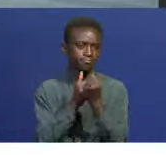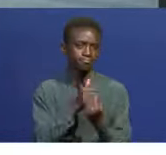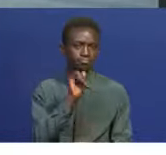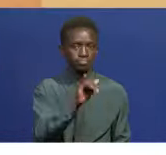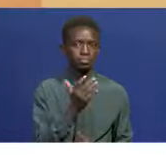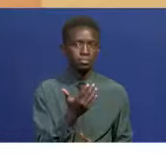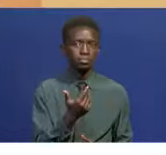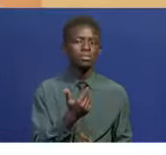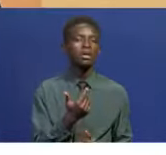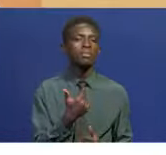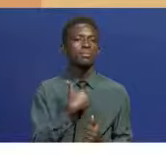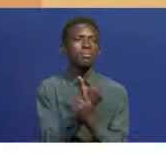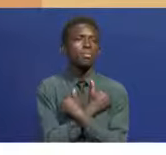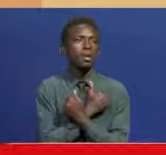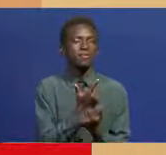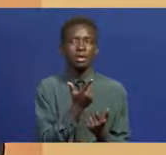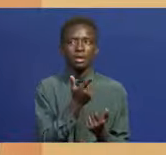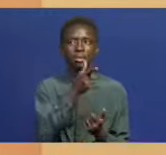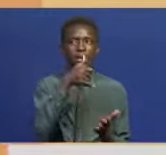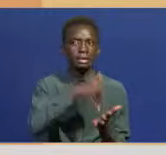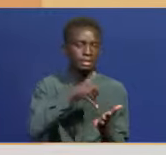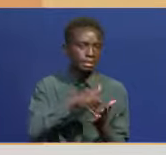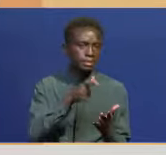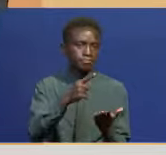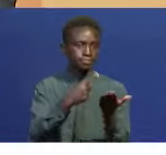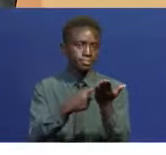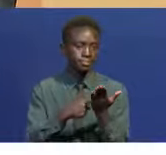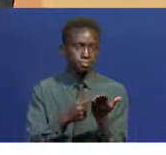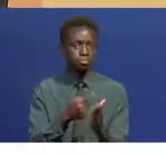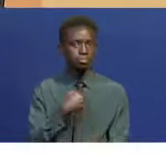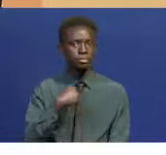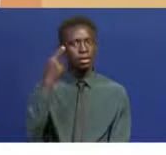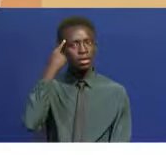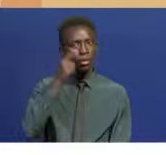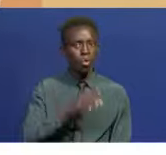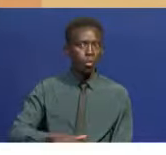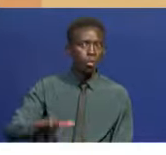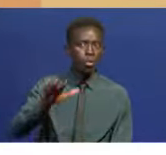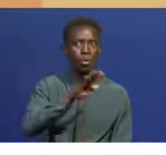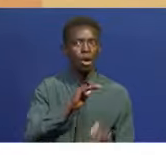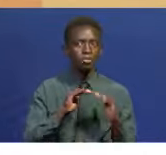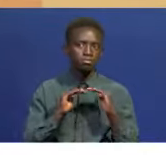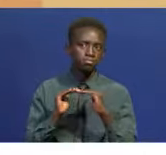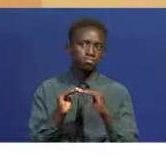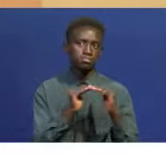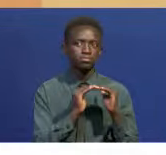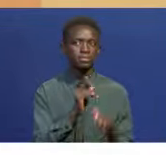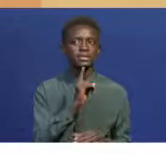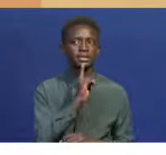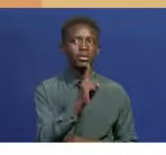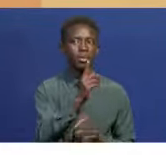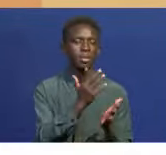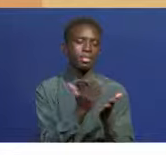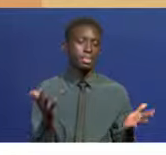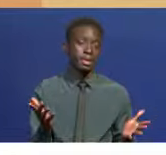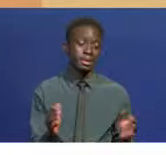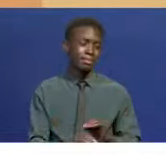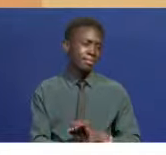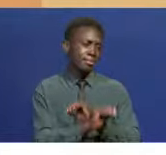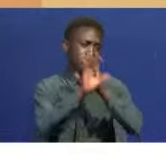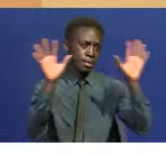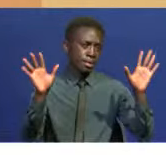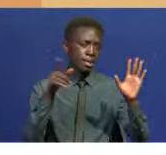the kind of questions you're asking on this subject matter. I think we're all equivocally saying one thing here, clearly. Yes. That these changes should